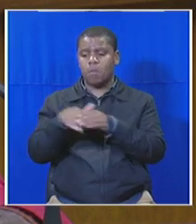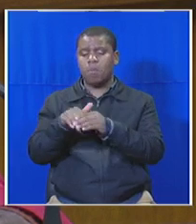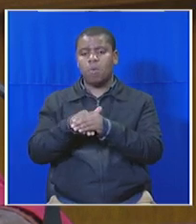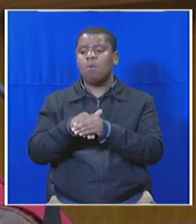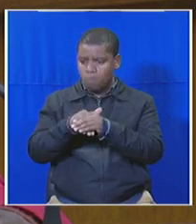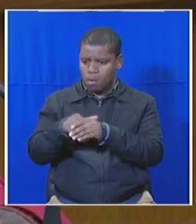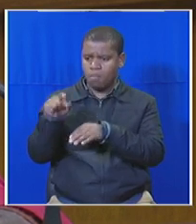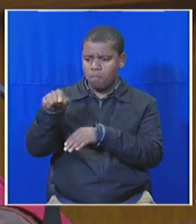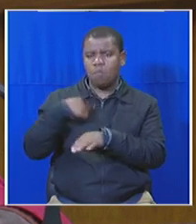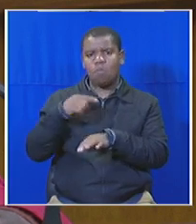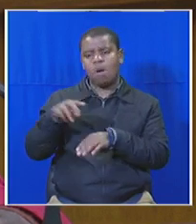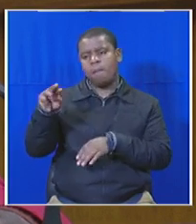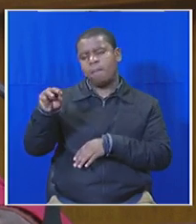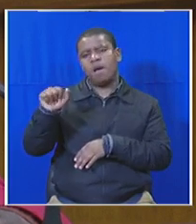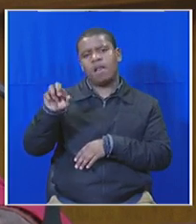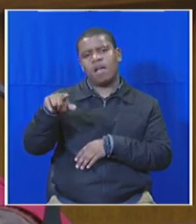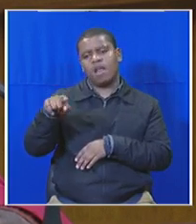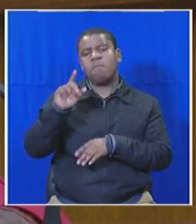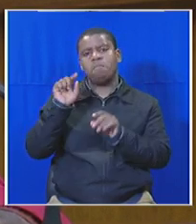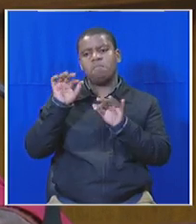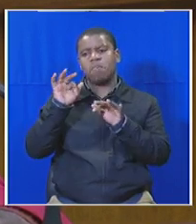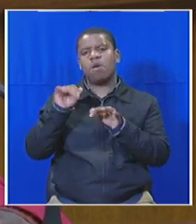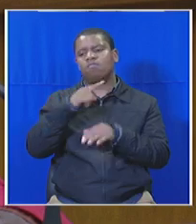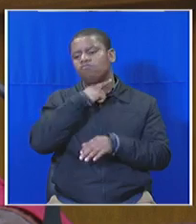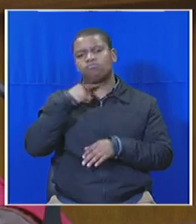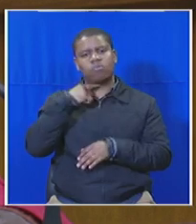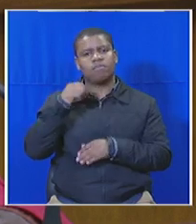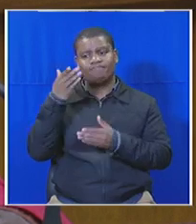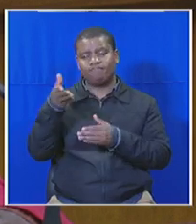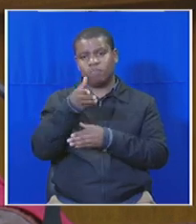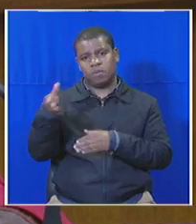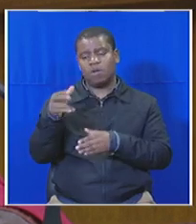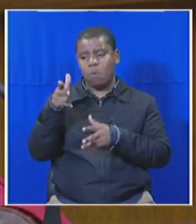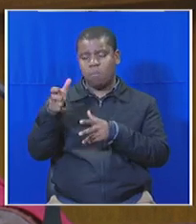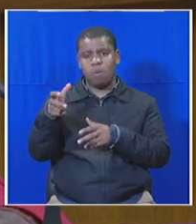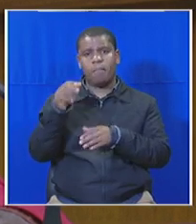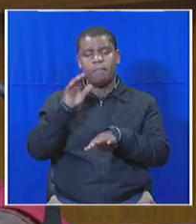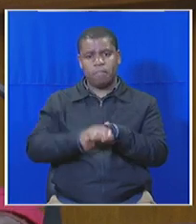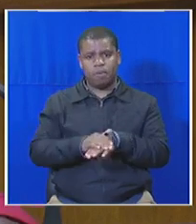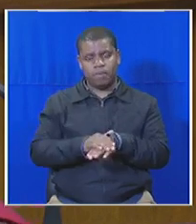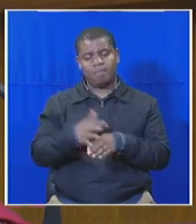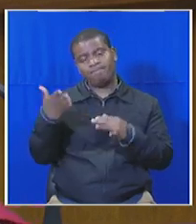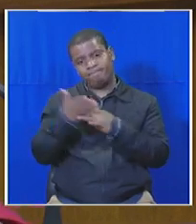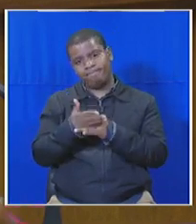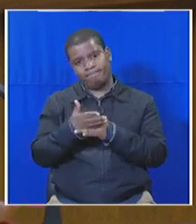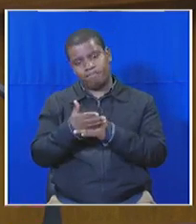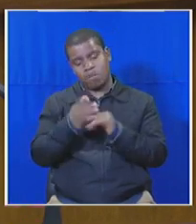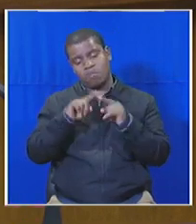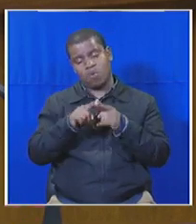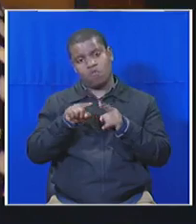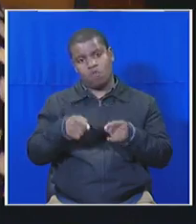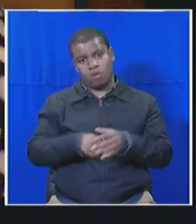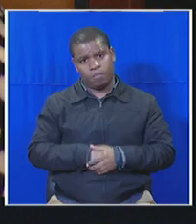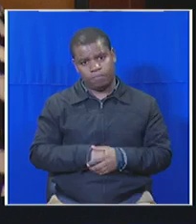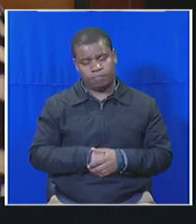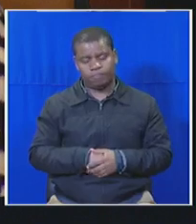Marikana, reported that after 3 years of Mr. Zuma in office, Point of order, Chair. more than Order, Honourable Member, can you